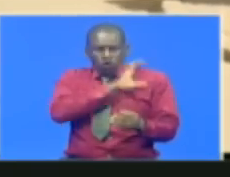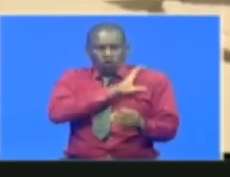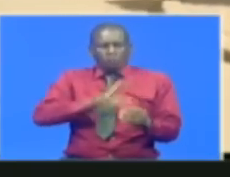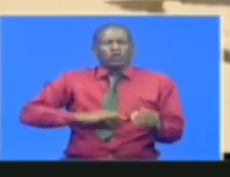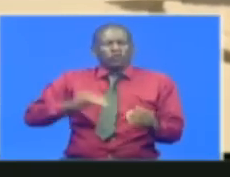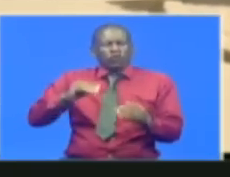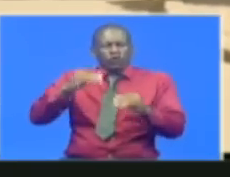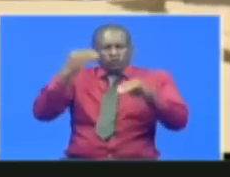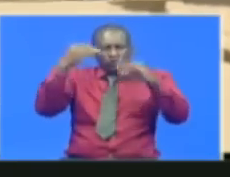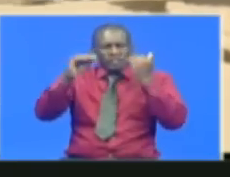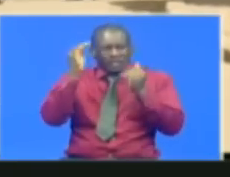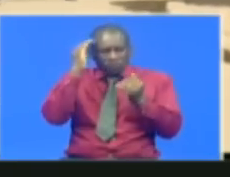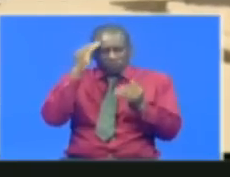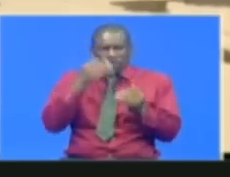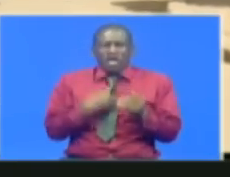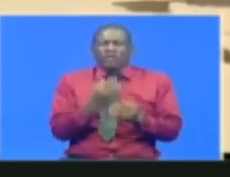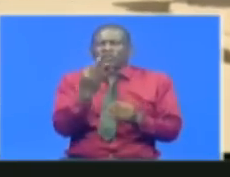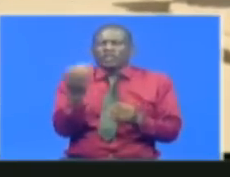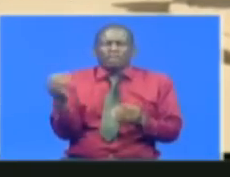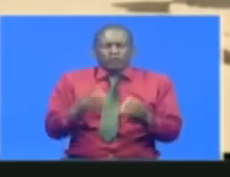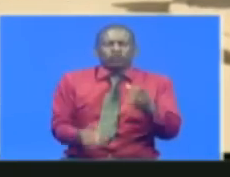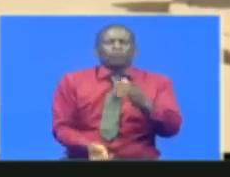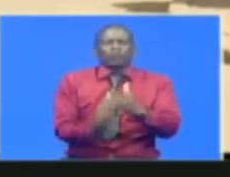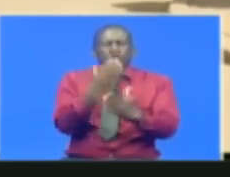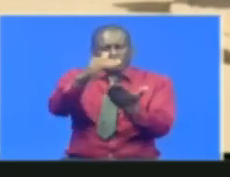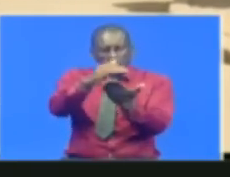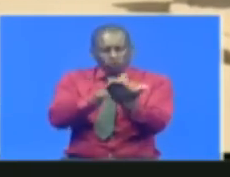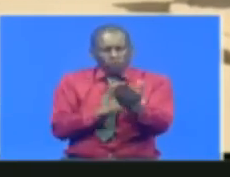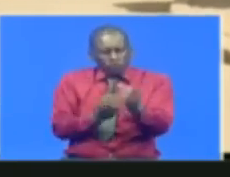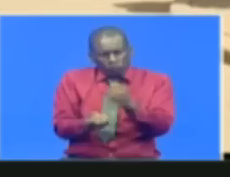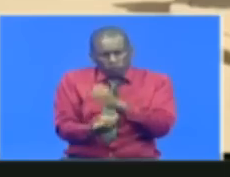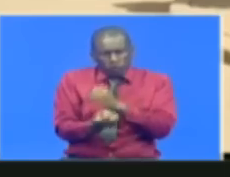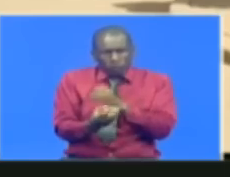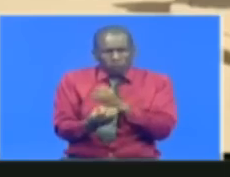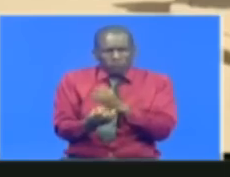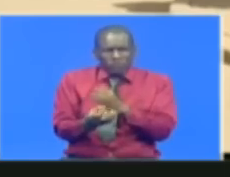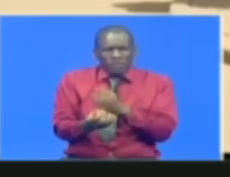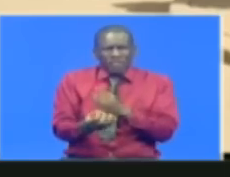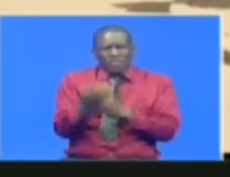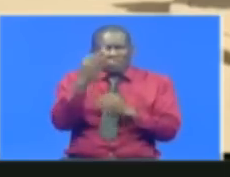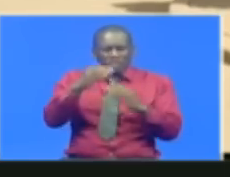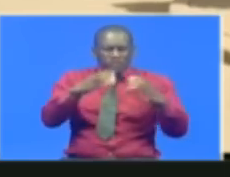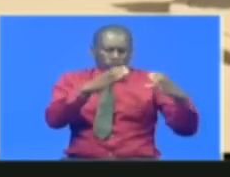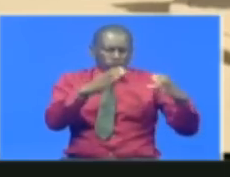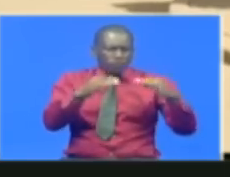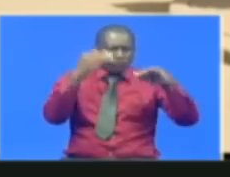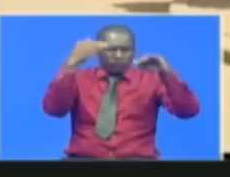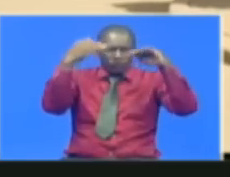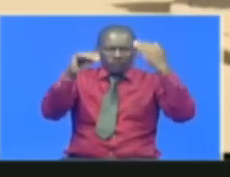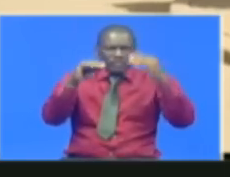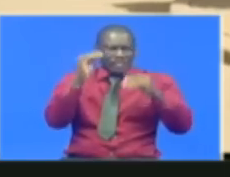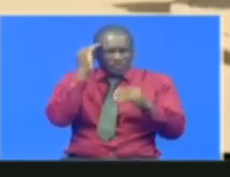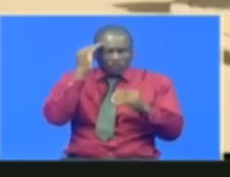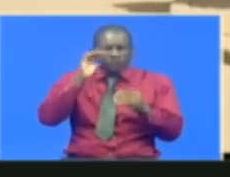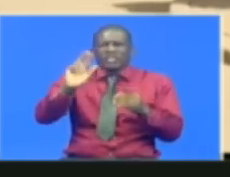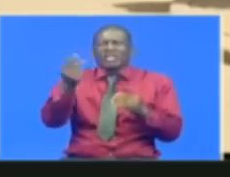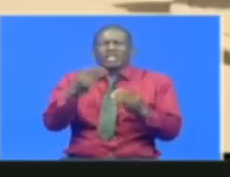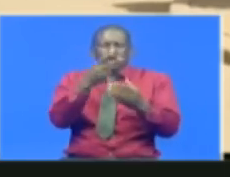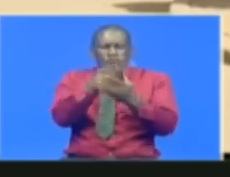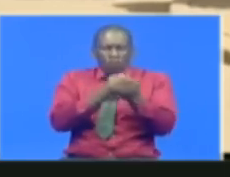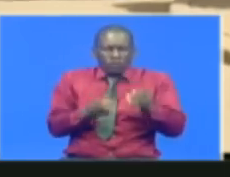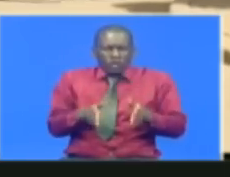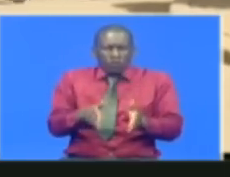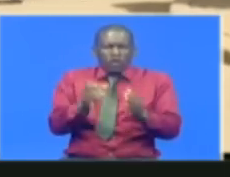just 3 months to produce a report that will detail the status of the university education in Kenya, both in terms